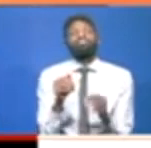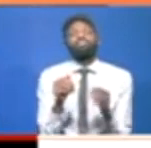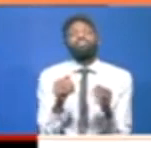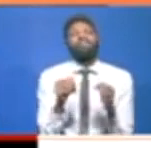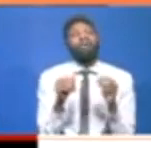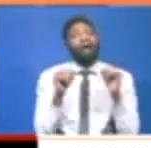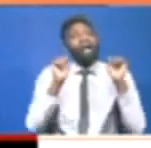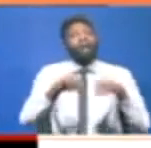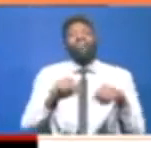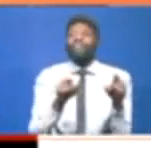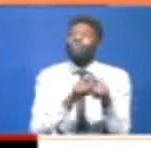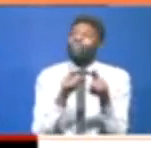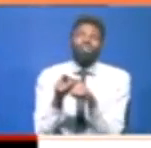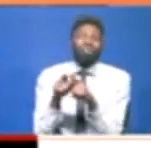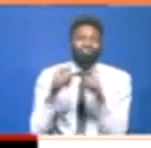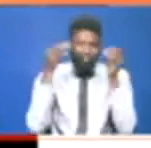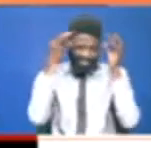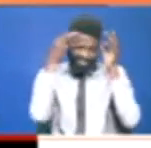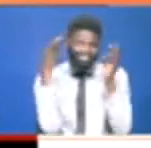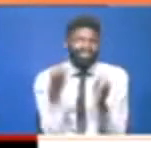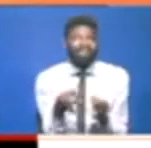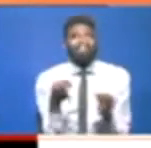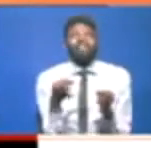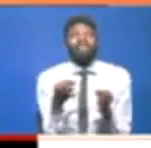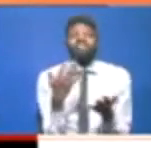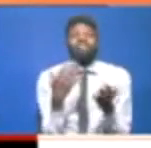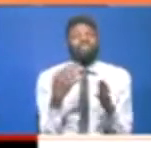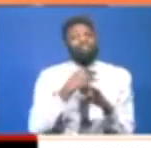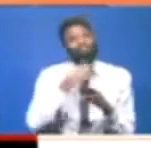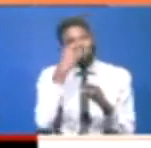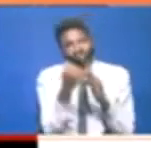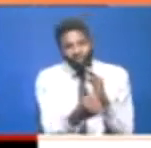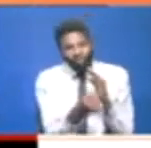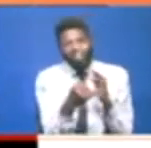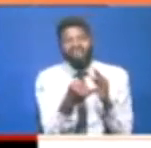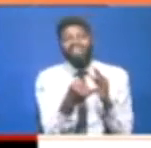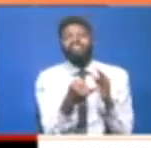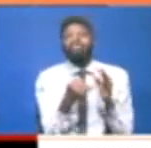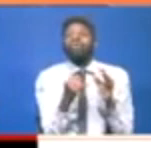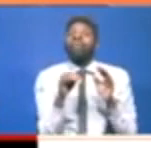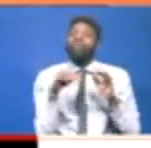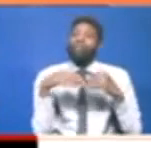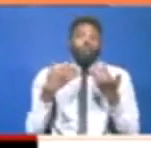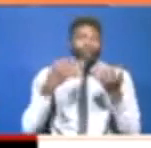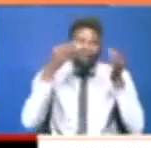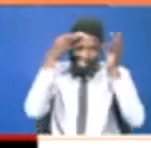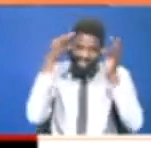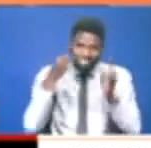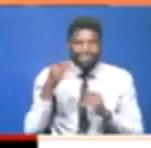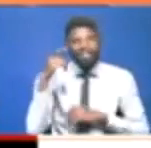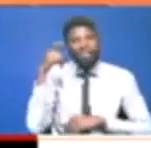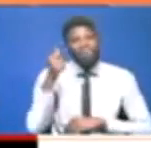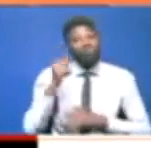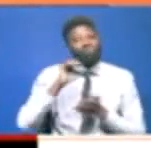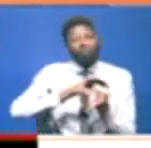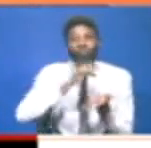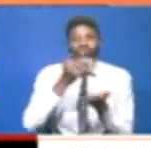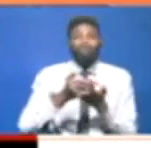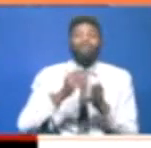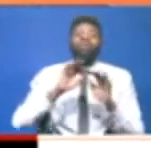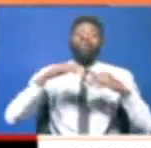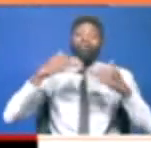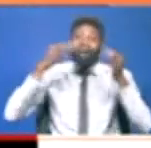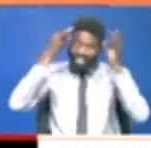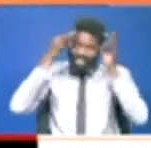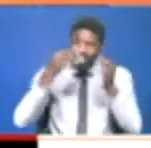opt for an insurance package. Yes. You can opt for a pension fund. You sure. can decide to invest your money